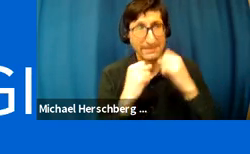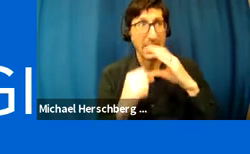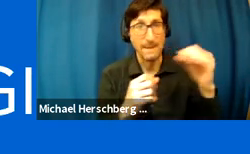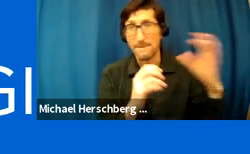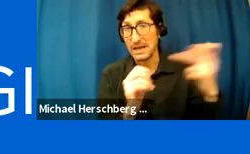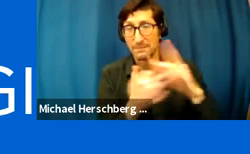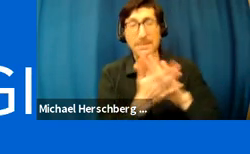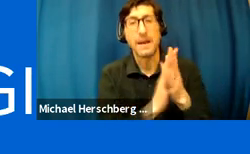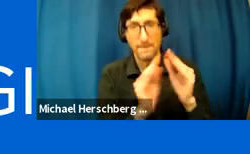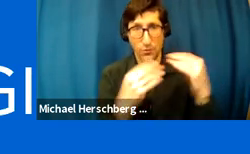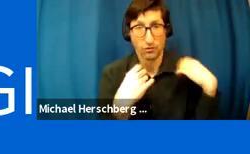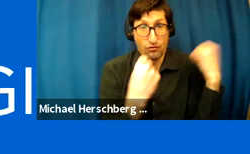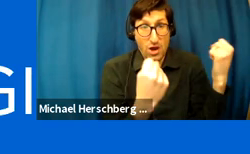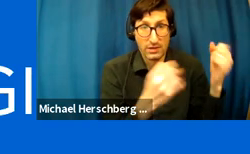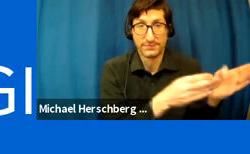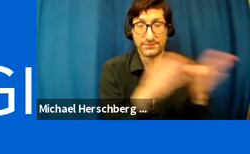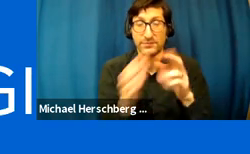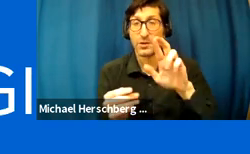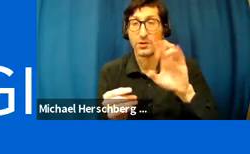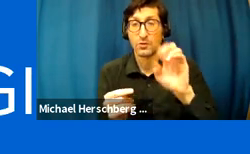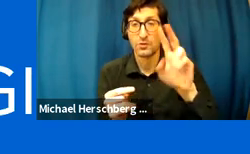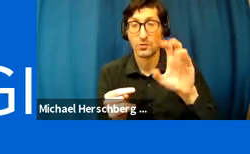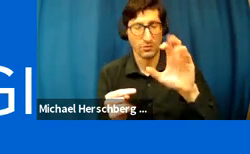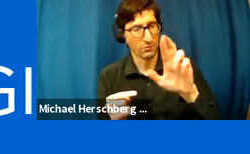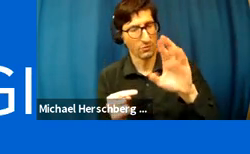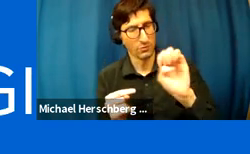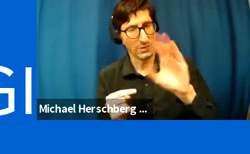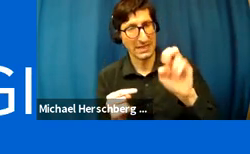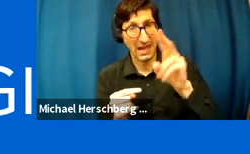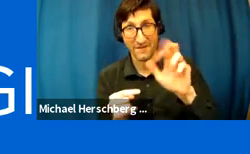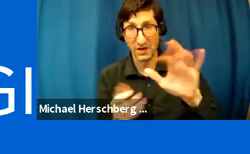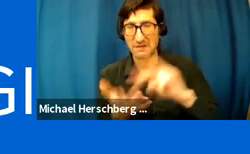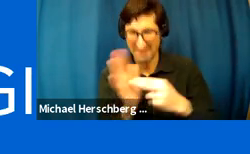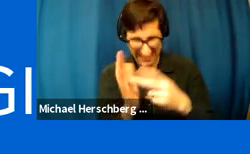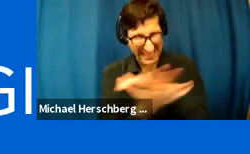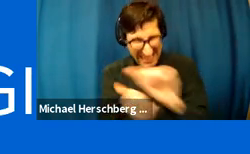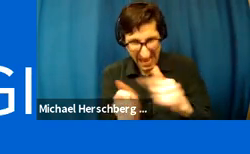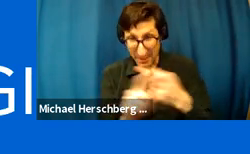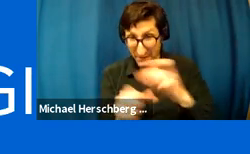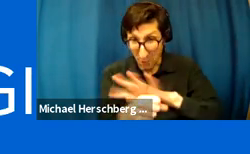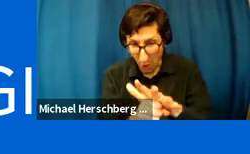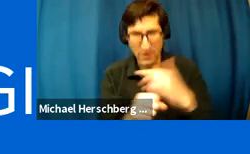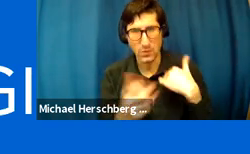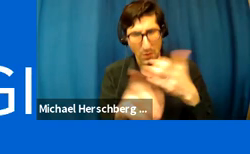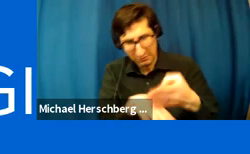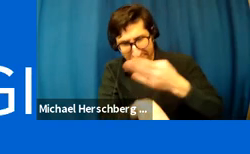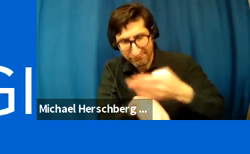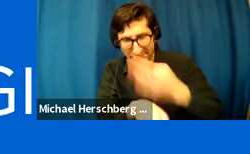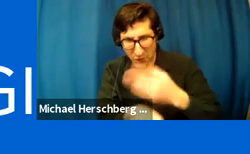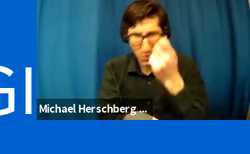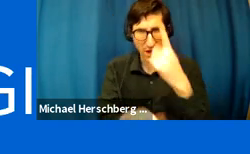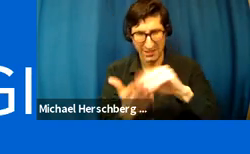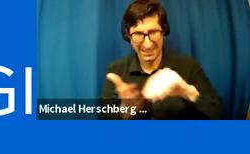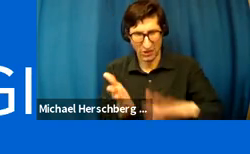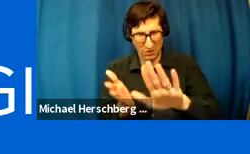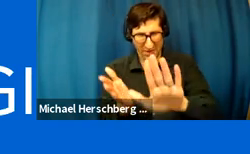are focusing our recover efforts to repair the damage done by COVID by better understanding where students are, assess their